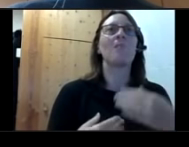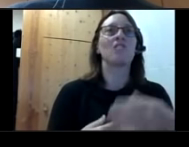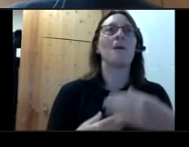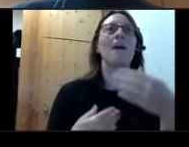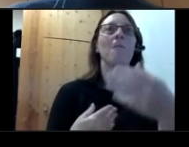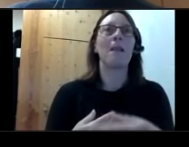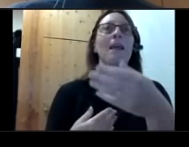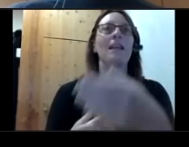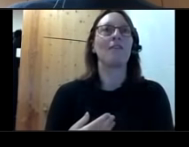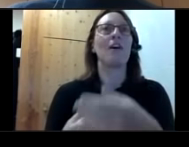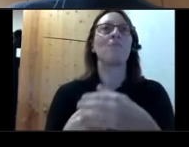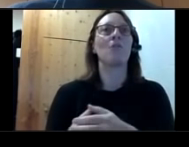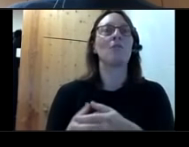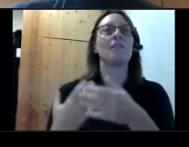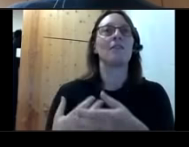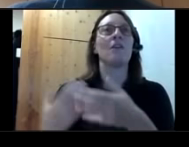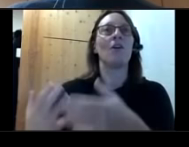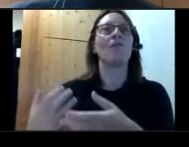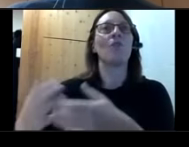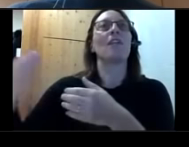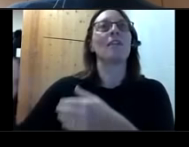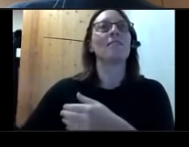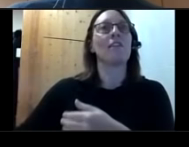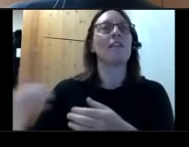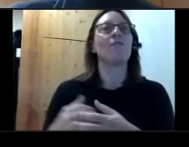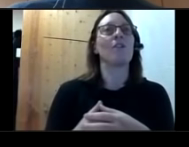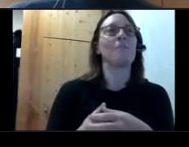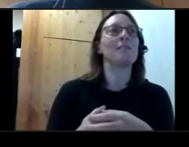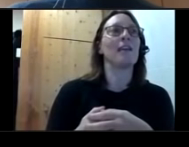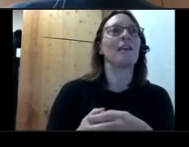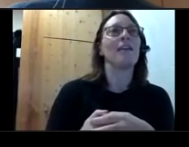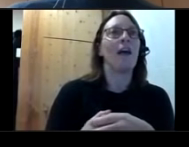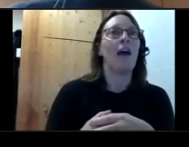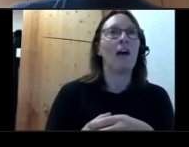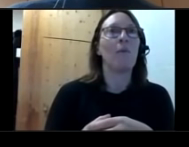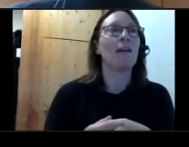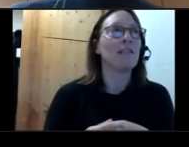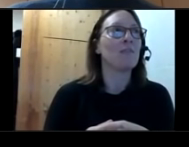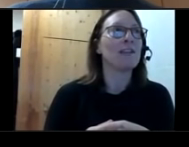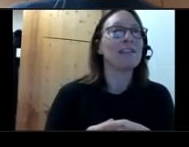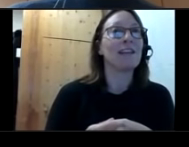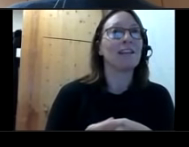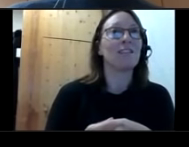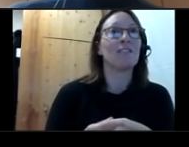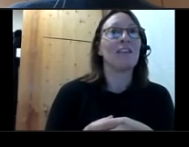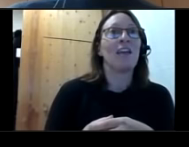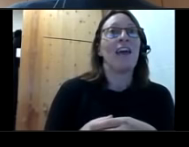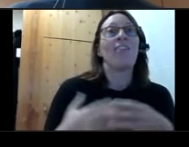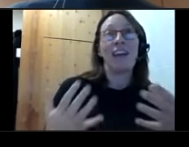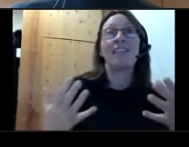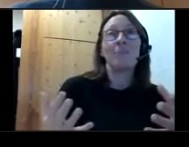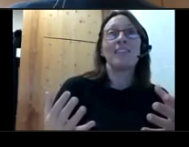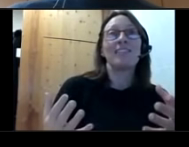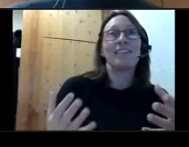it's very much about planning for that process of not necessarily fully meeting accessibility standards.